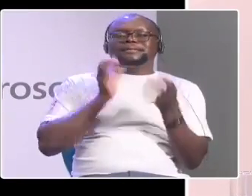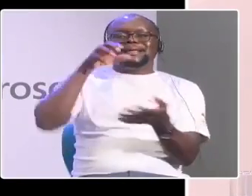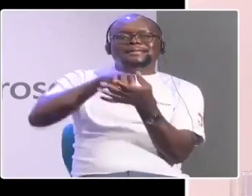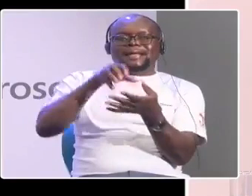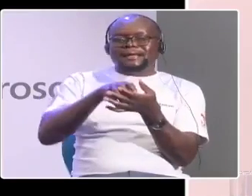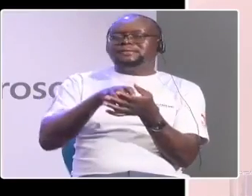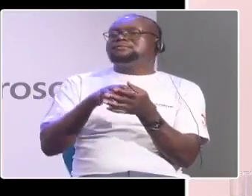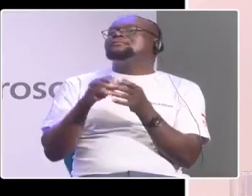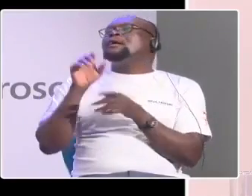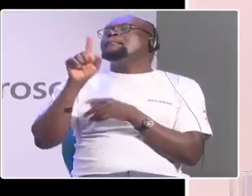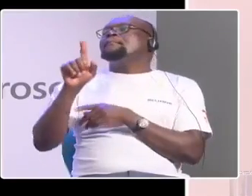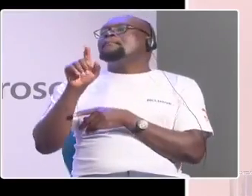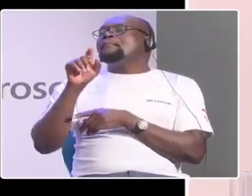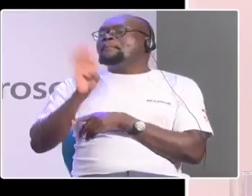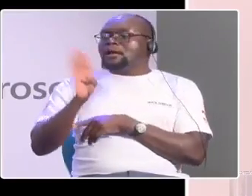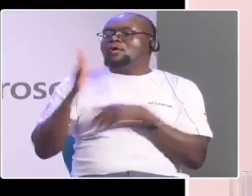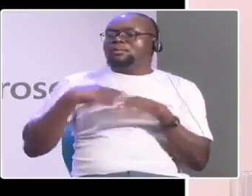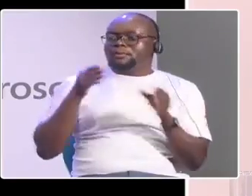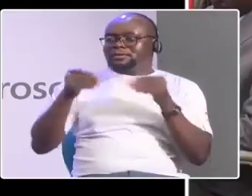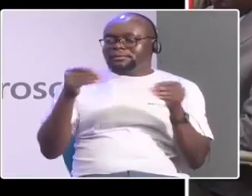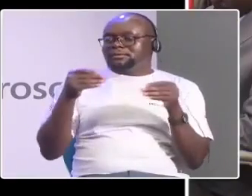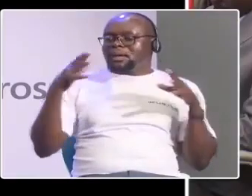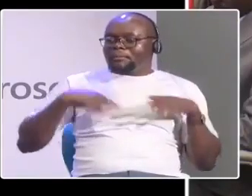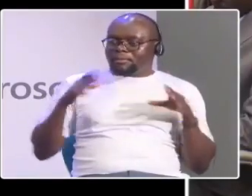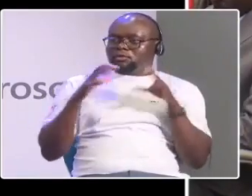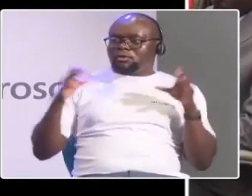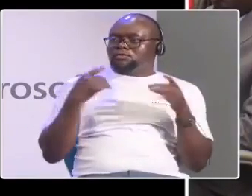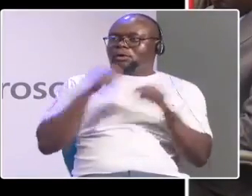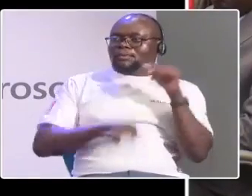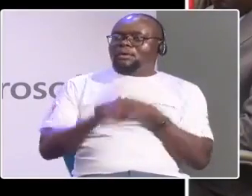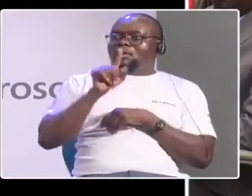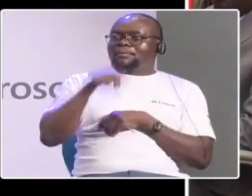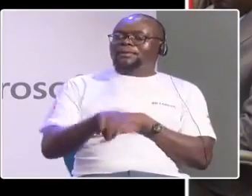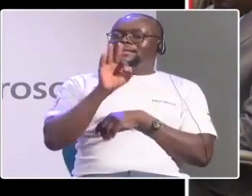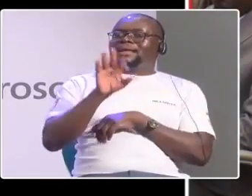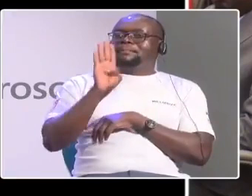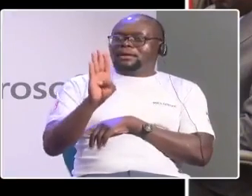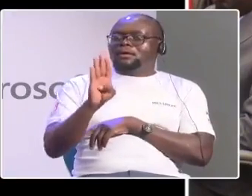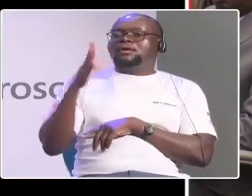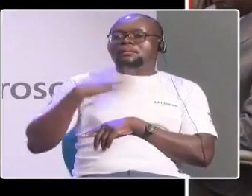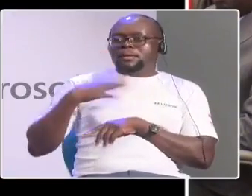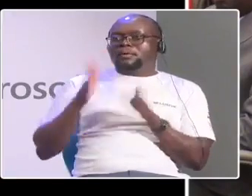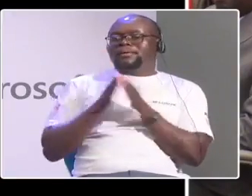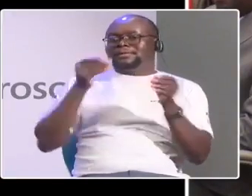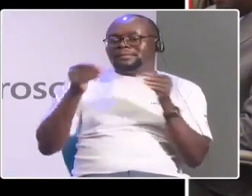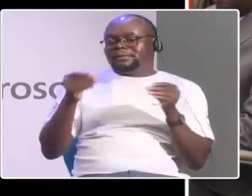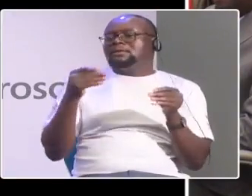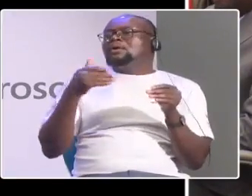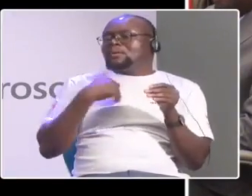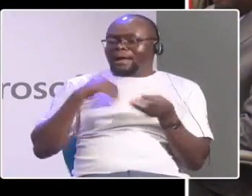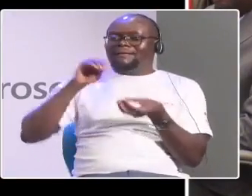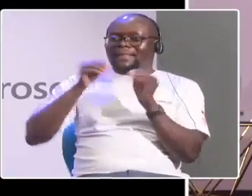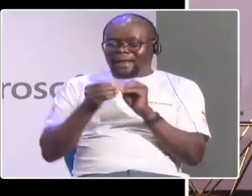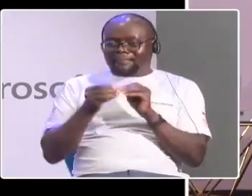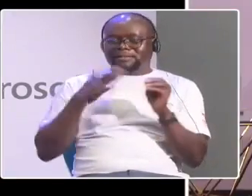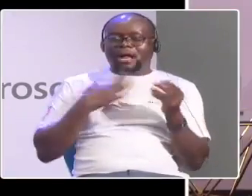about 1 billion people with disabilities. As the population grows, we talk about 1.3 billion people with disabilities. So we certainly have numbers in